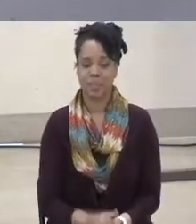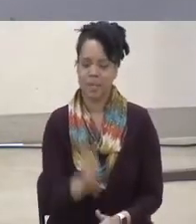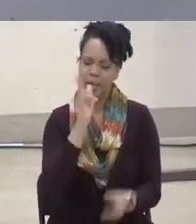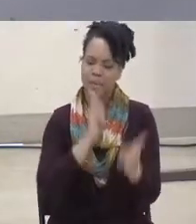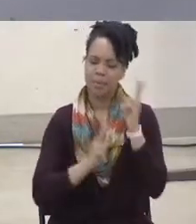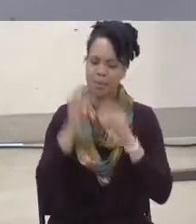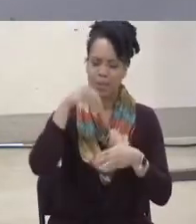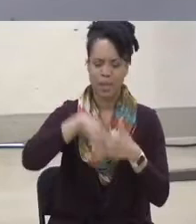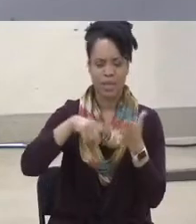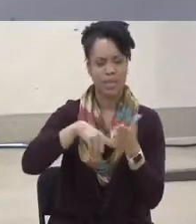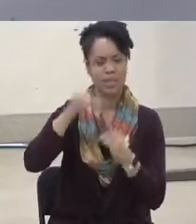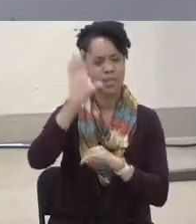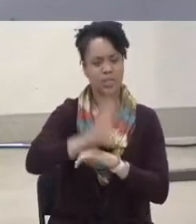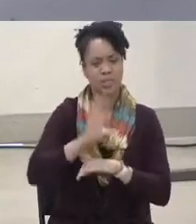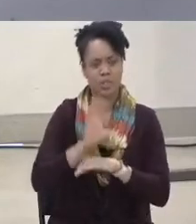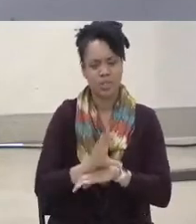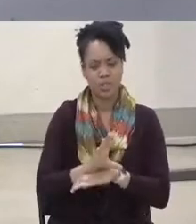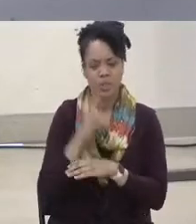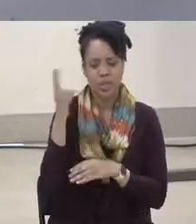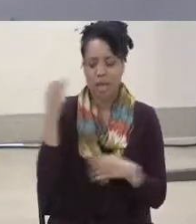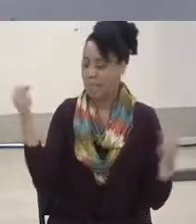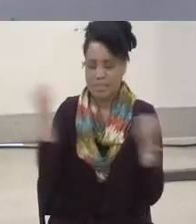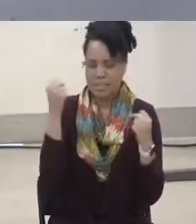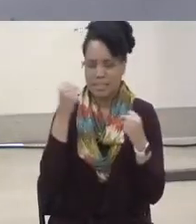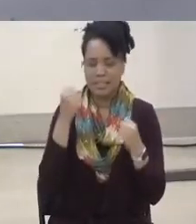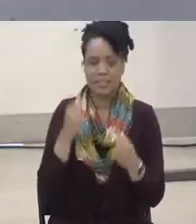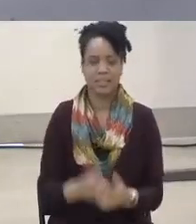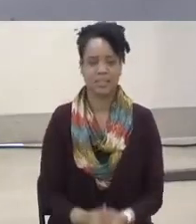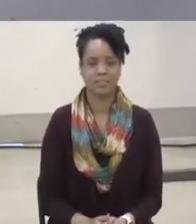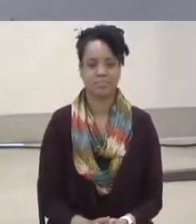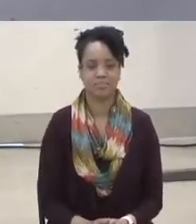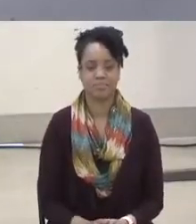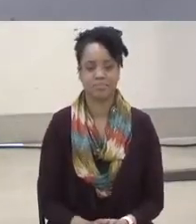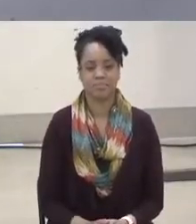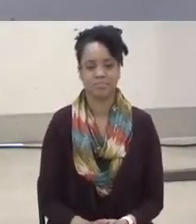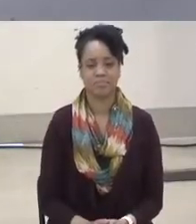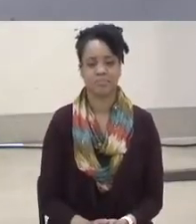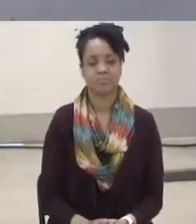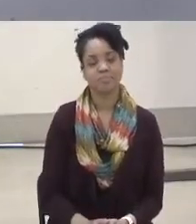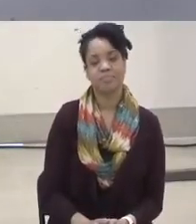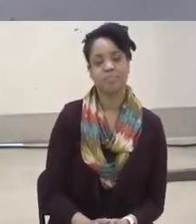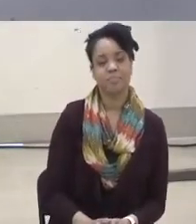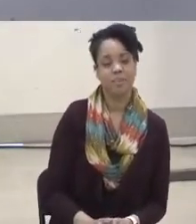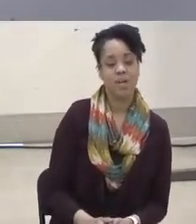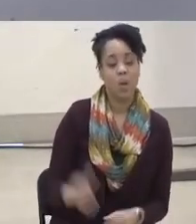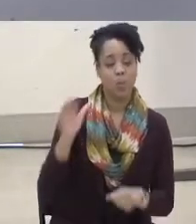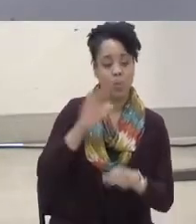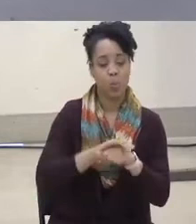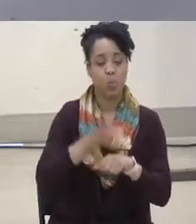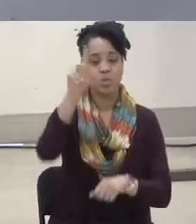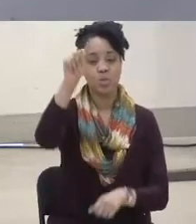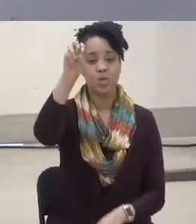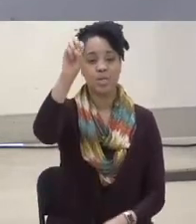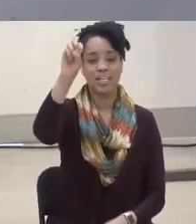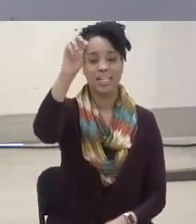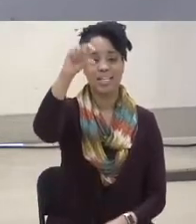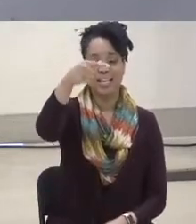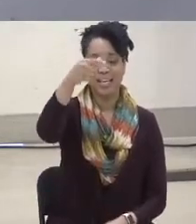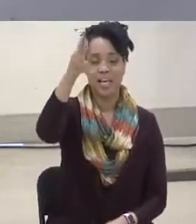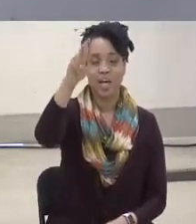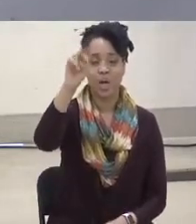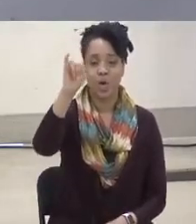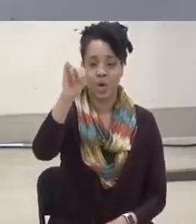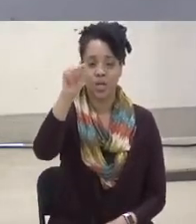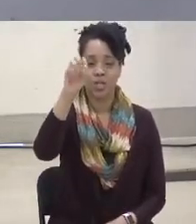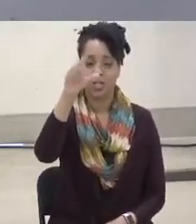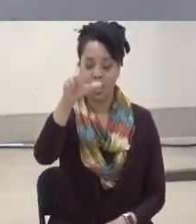in this church that used to have seizures Gente en esta iglesia que convulsaba and was on Tegretol, y estaba en medicamento.